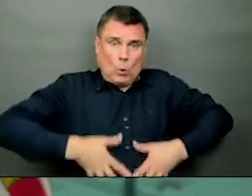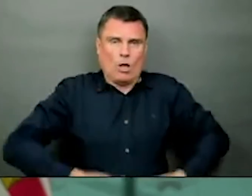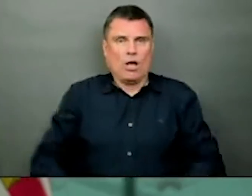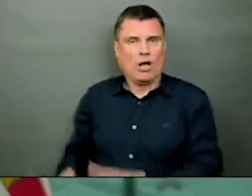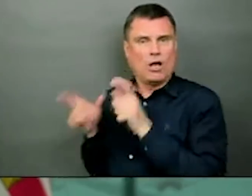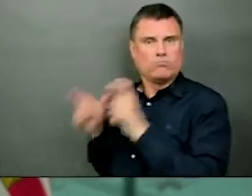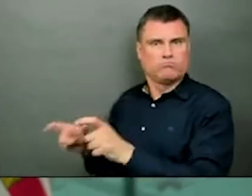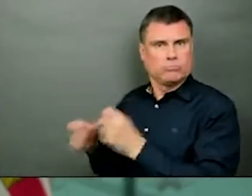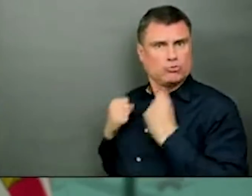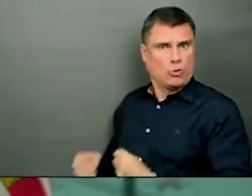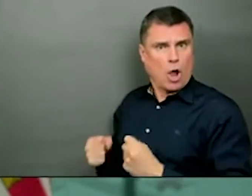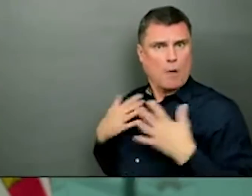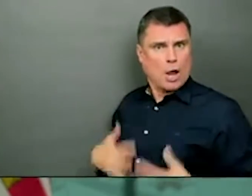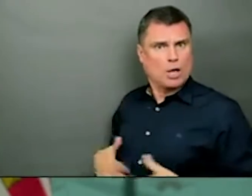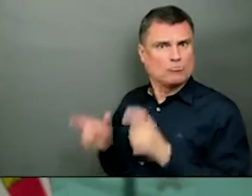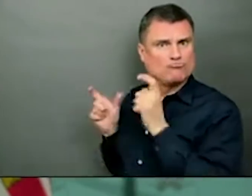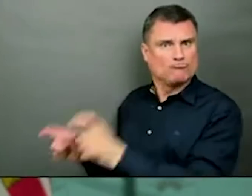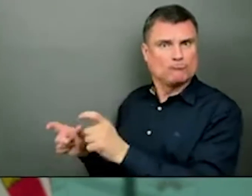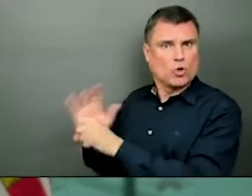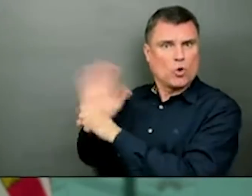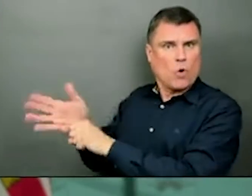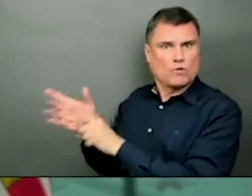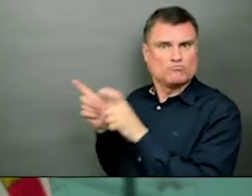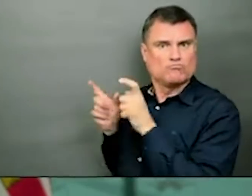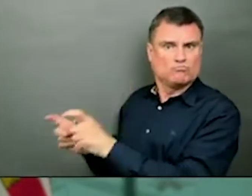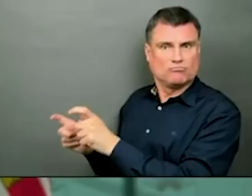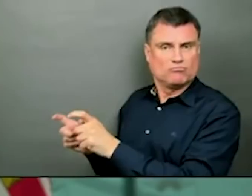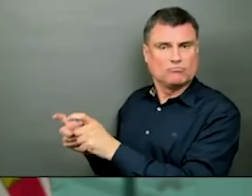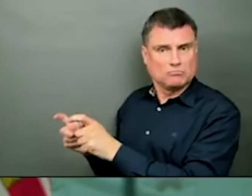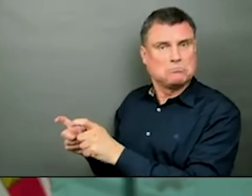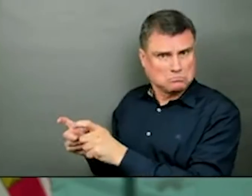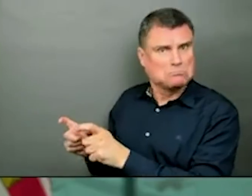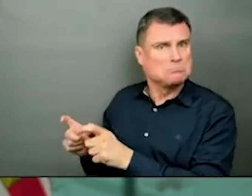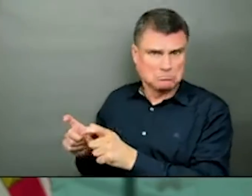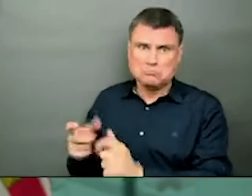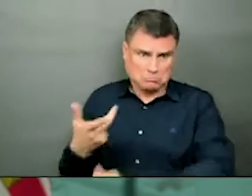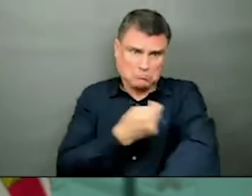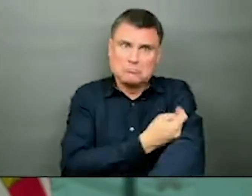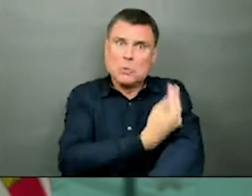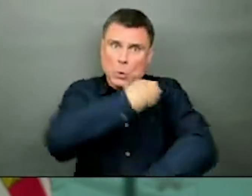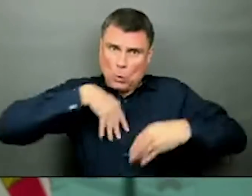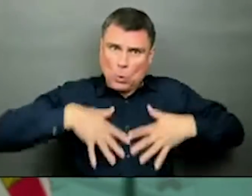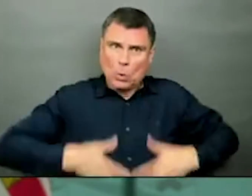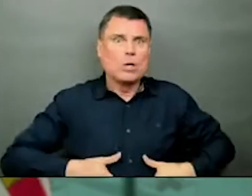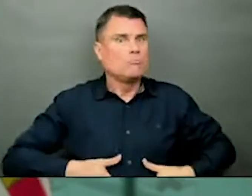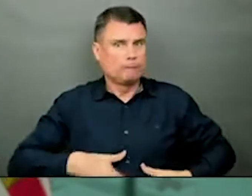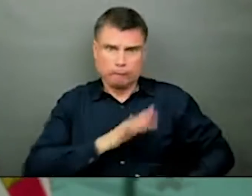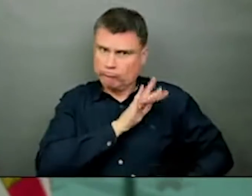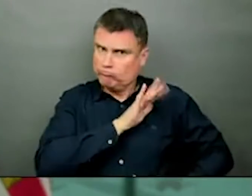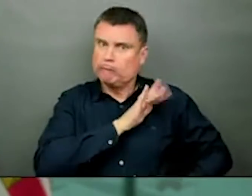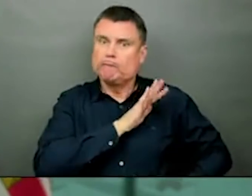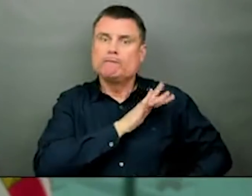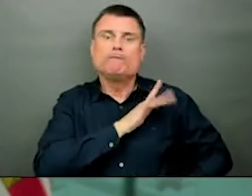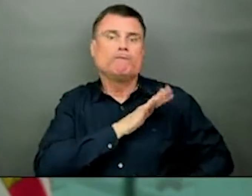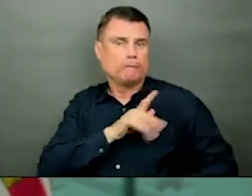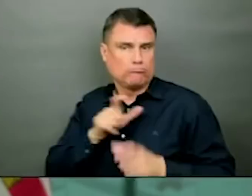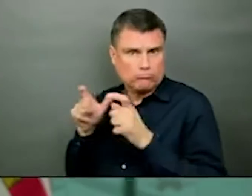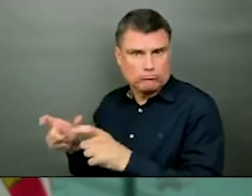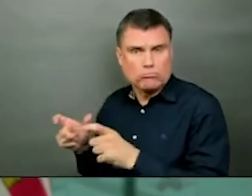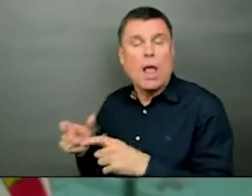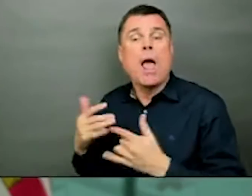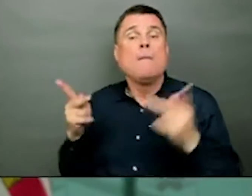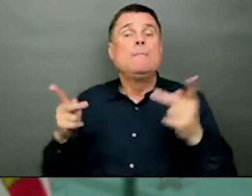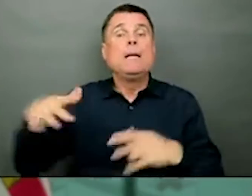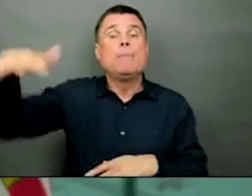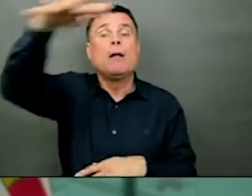what we see in the trials from 2 doses. And that's a really important debate and discussion to have, and we continue to have